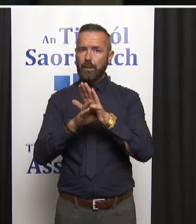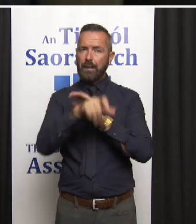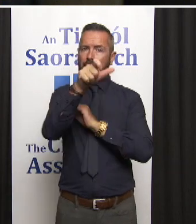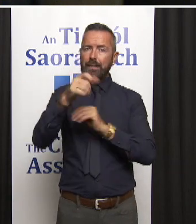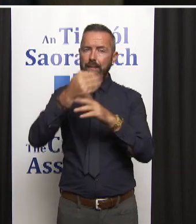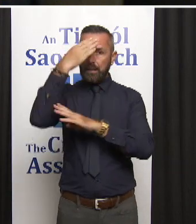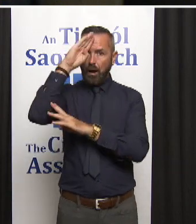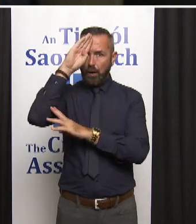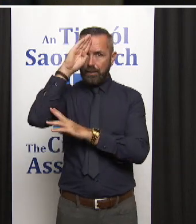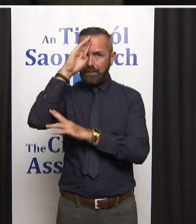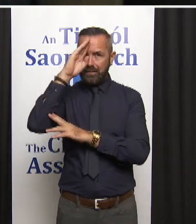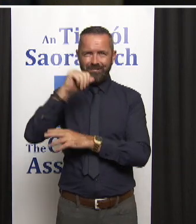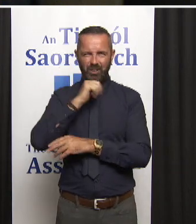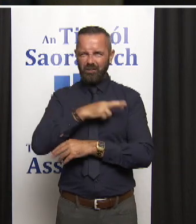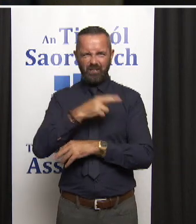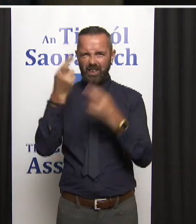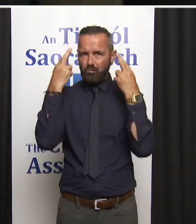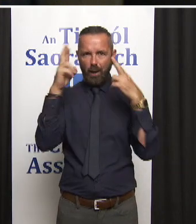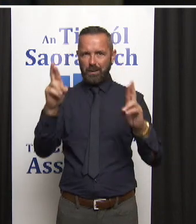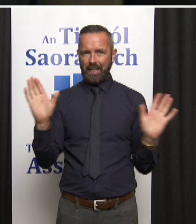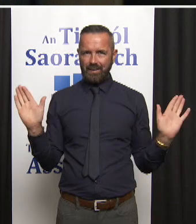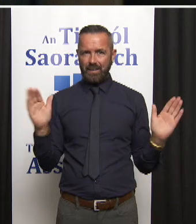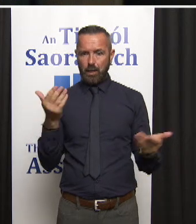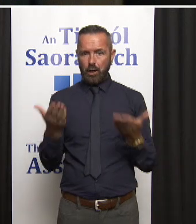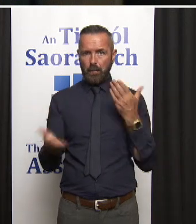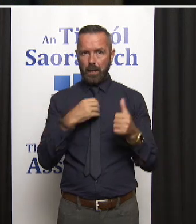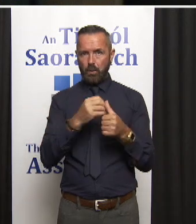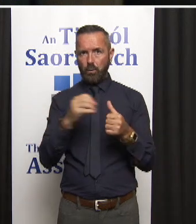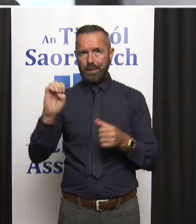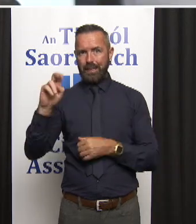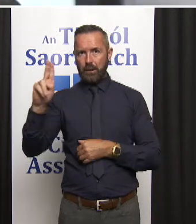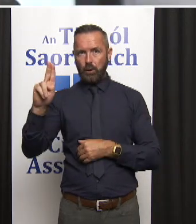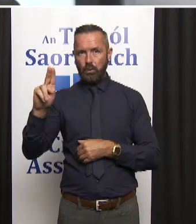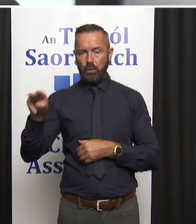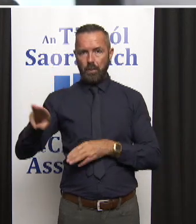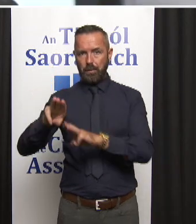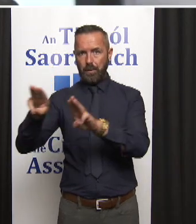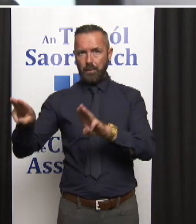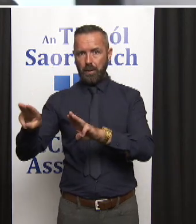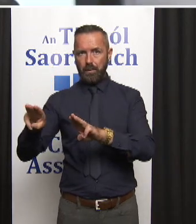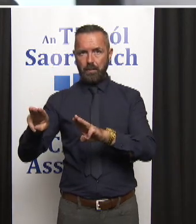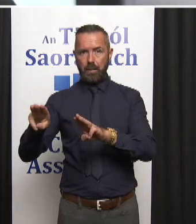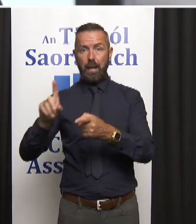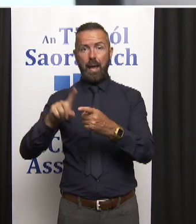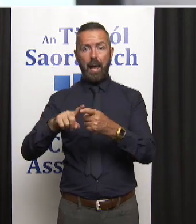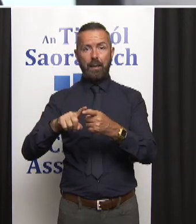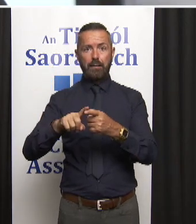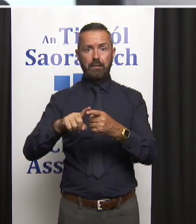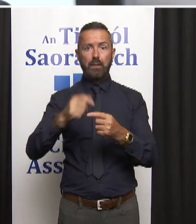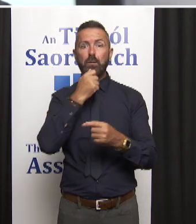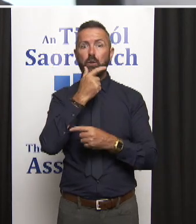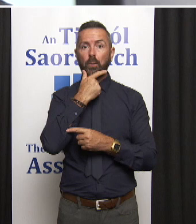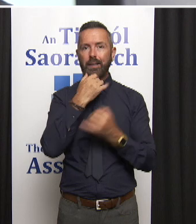be significantly underrepresented in comparison to their EU counterparts, and citizens in Dublin, and with that I mean GAA